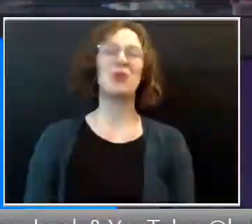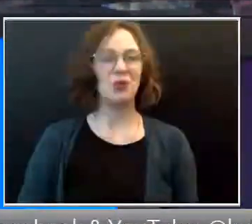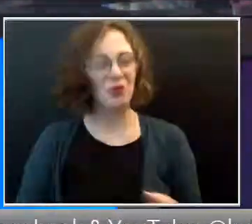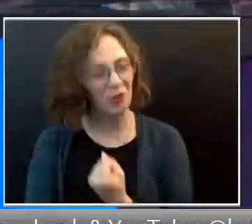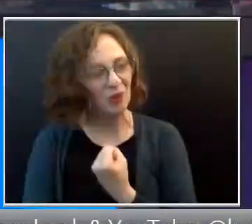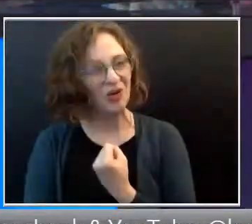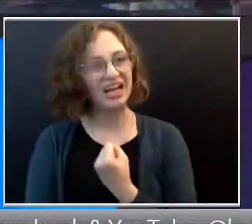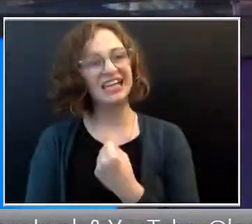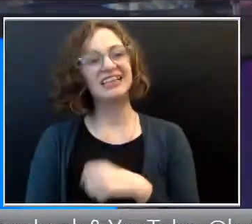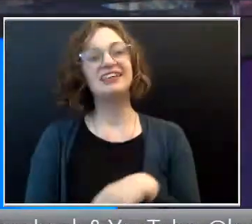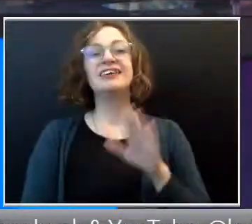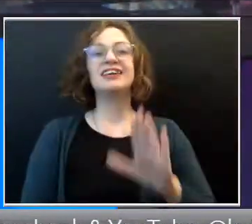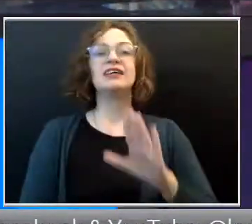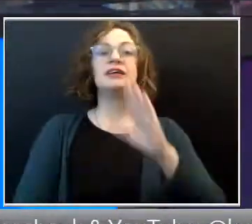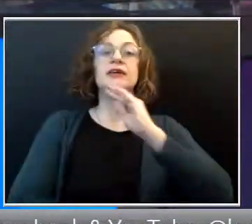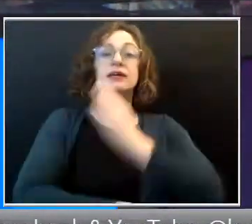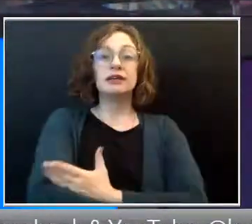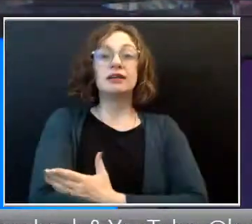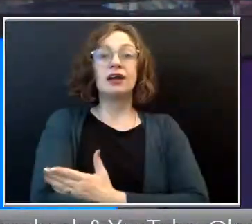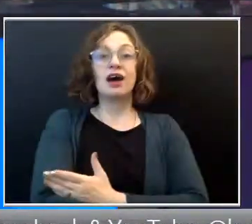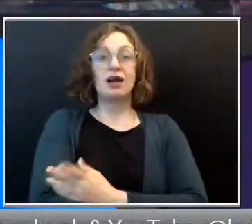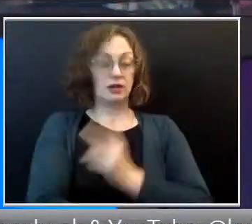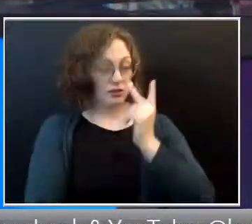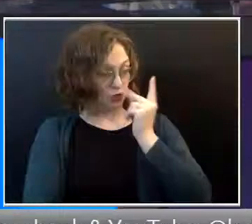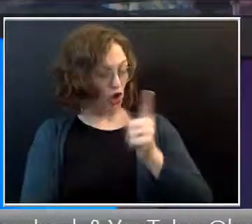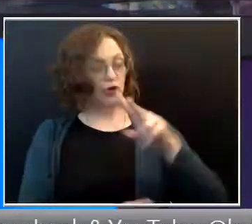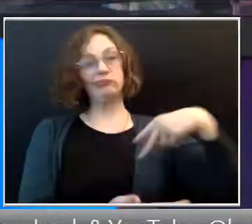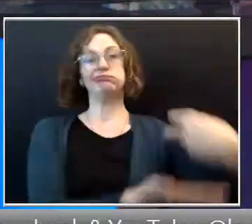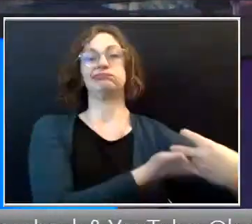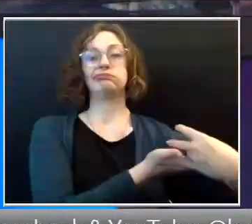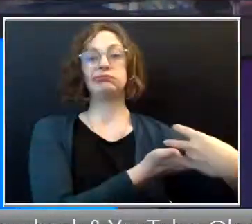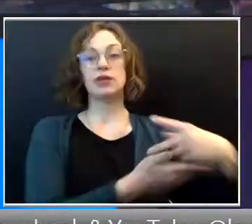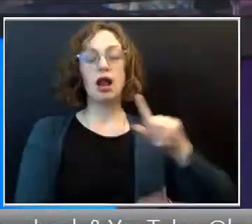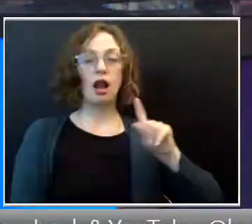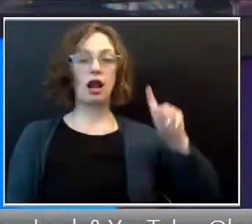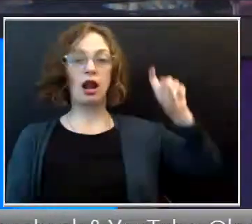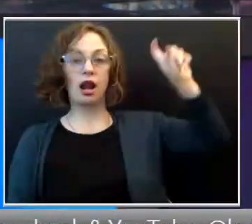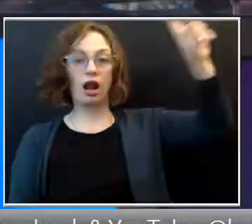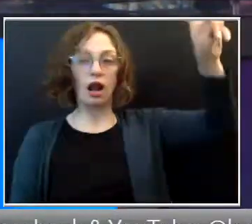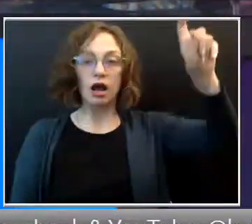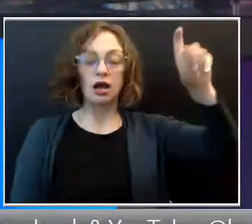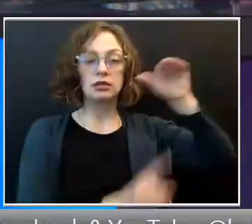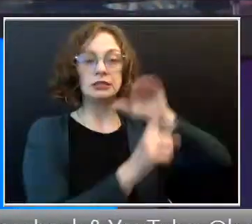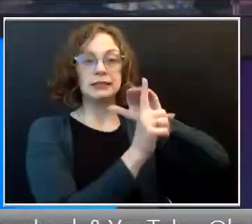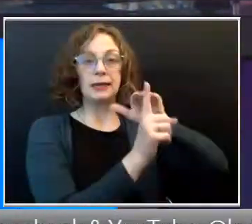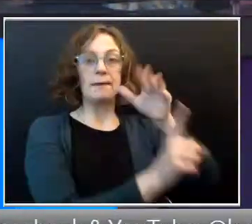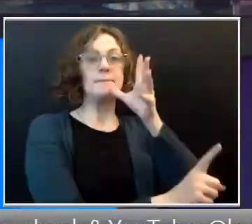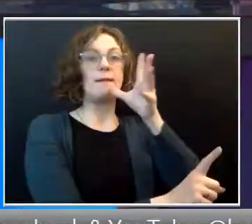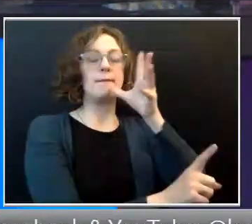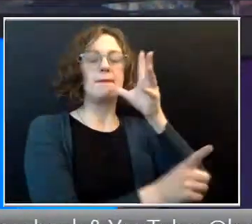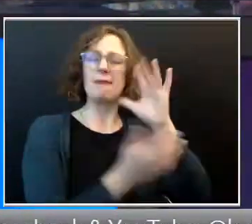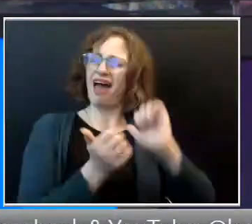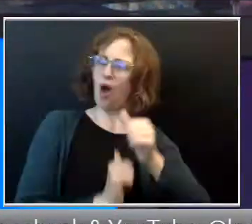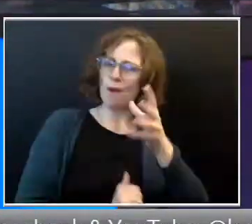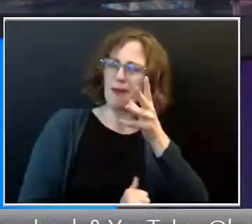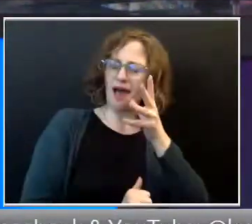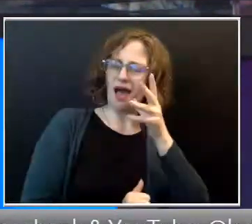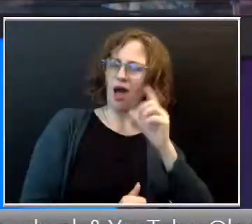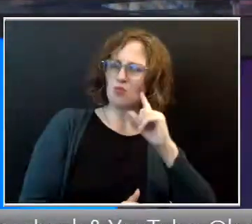daughter saw you on the ground, ran upstairs, got her mom. How did her mom recognize that you were having a